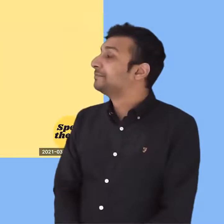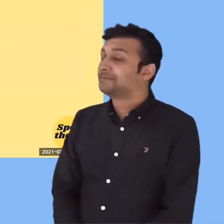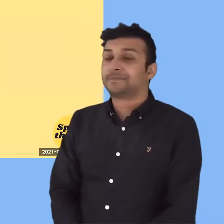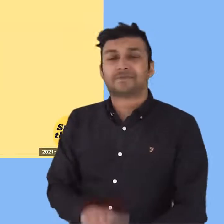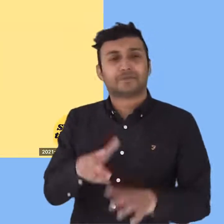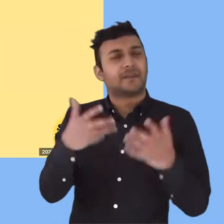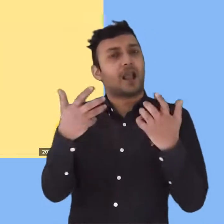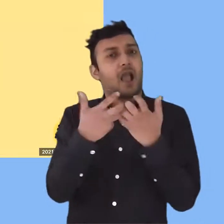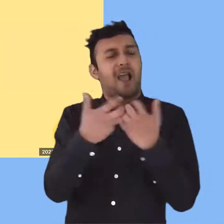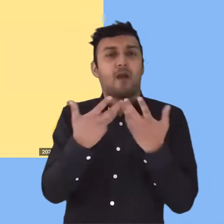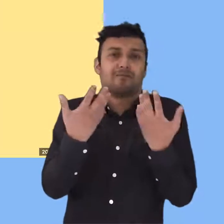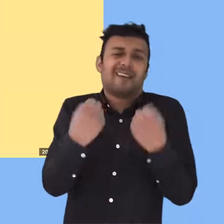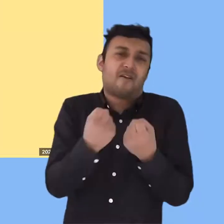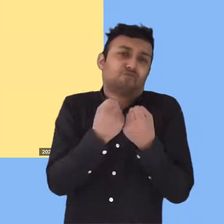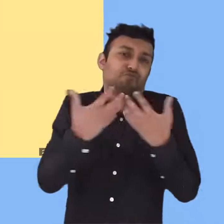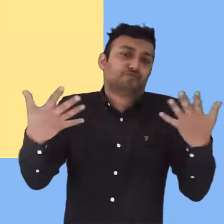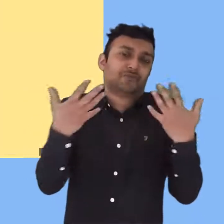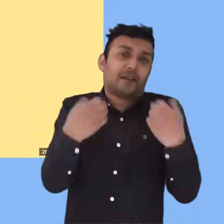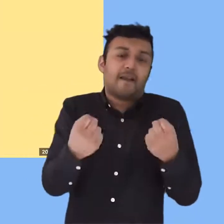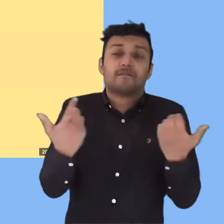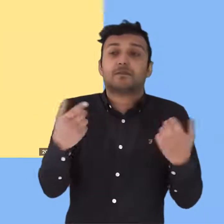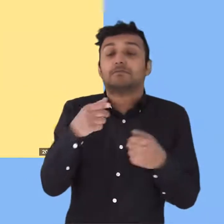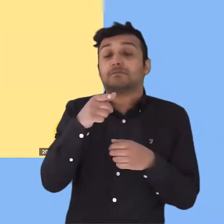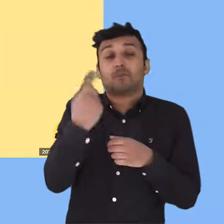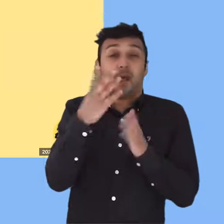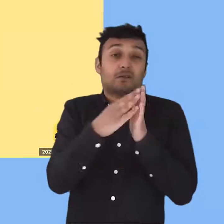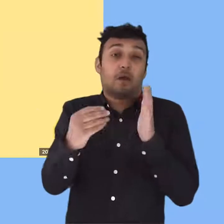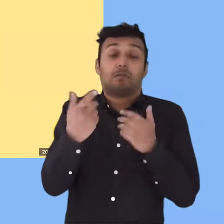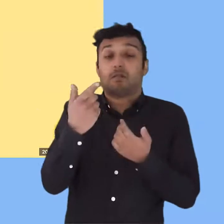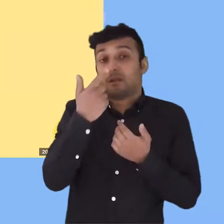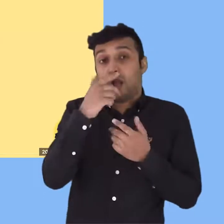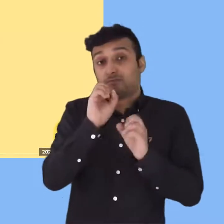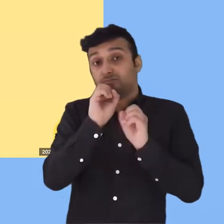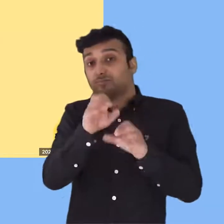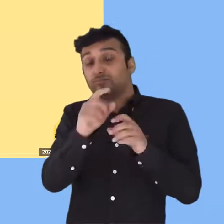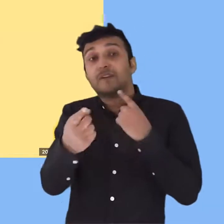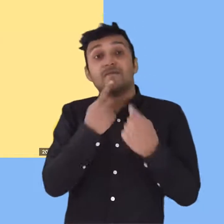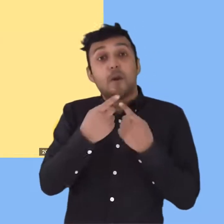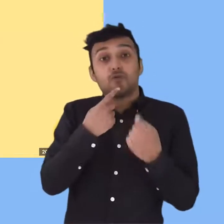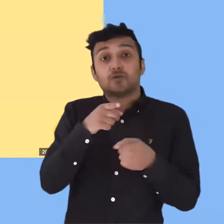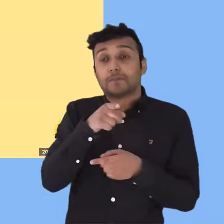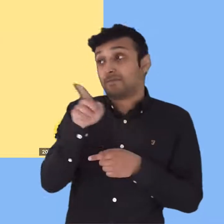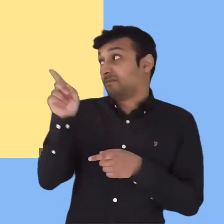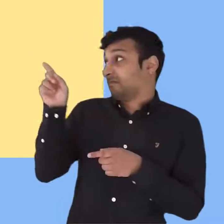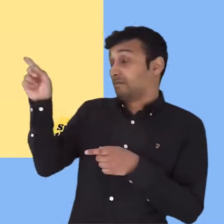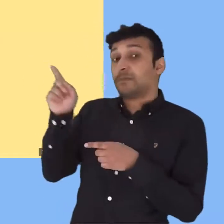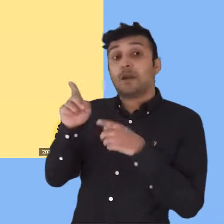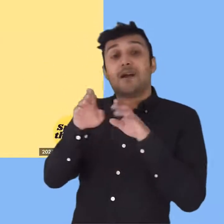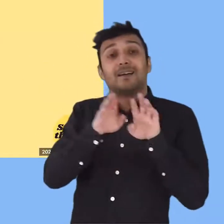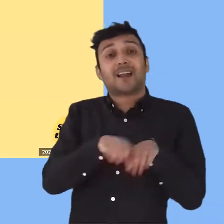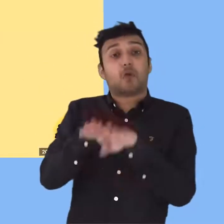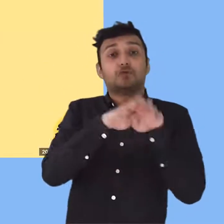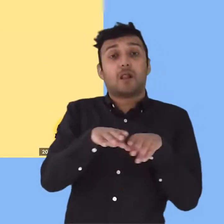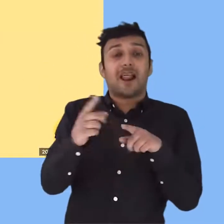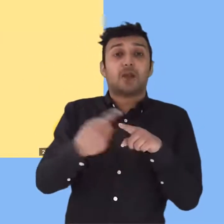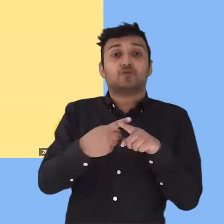just one example. You can provide them with information. So on the National Literacy